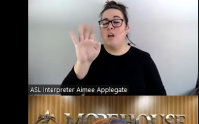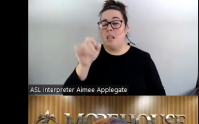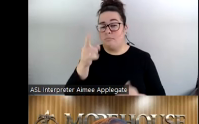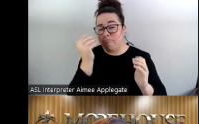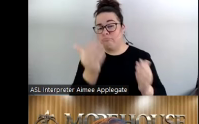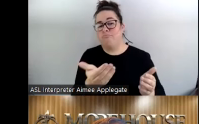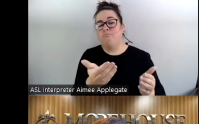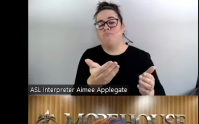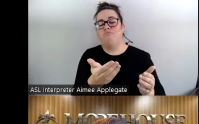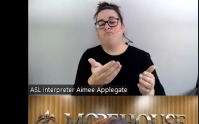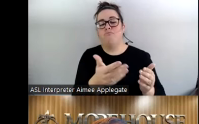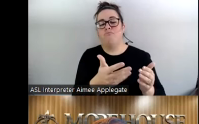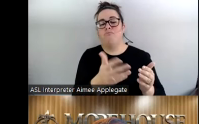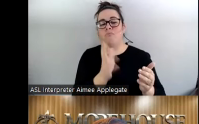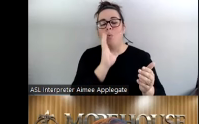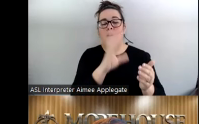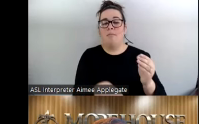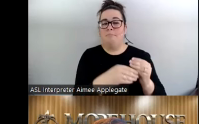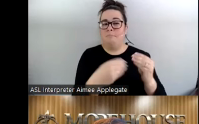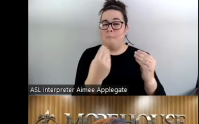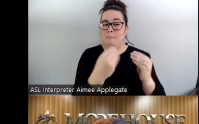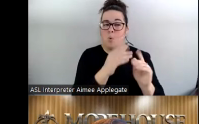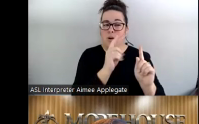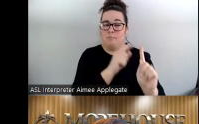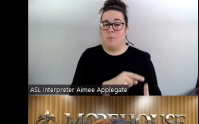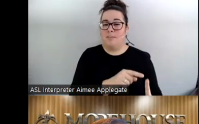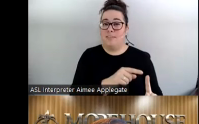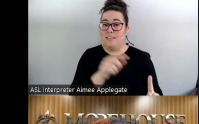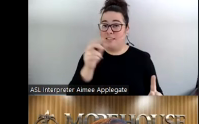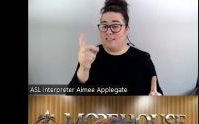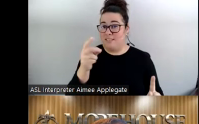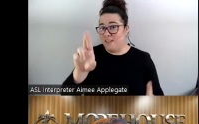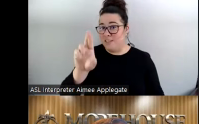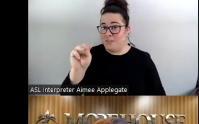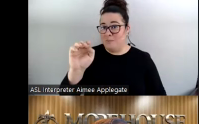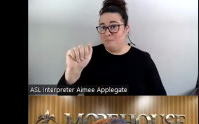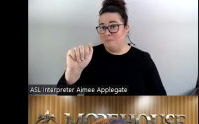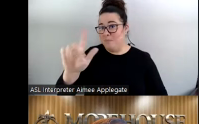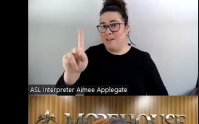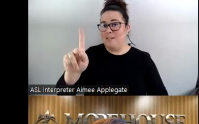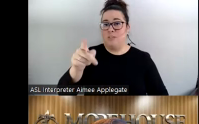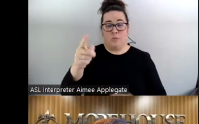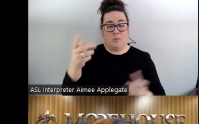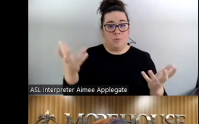some additional talking points. So Dr. Mack, if you are on the line, I will turn it over to you.